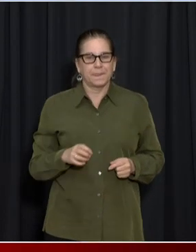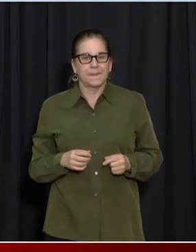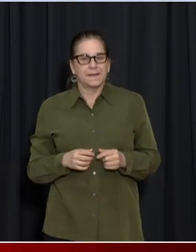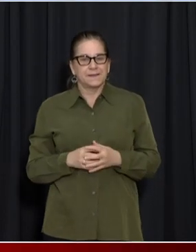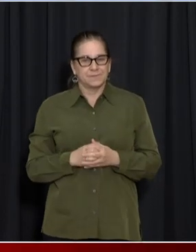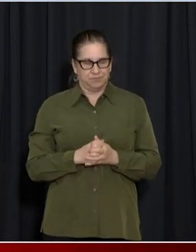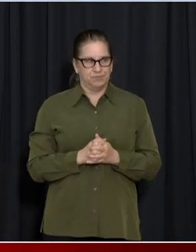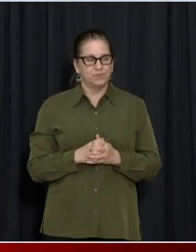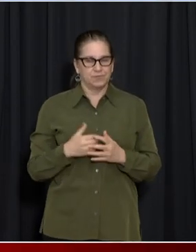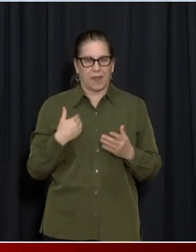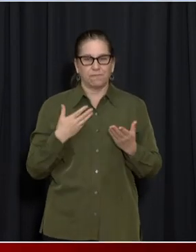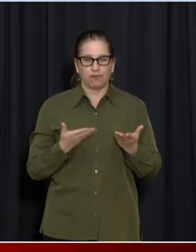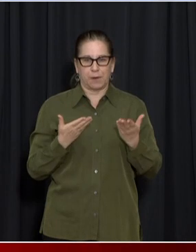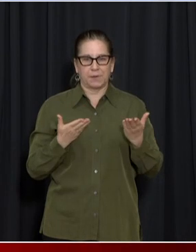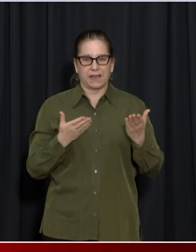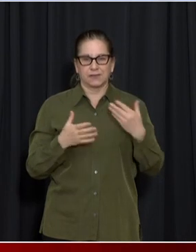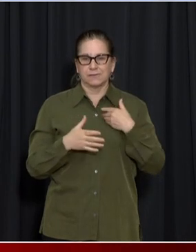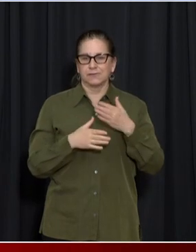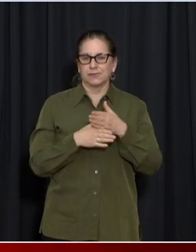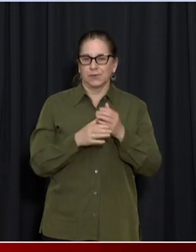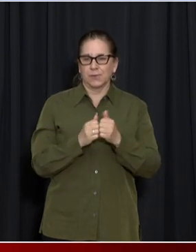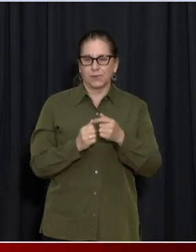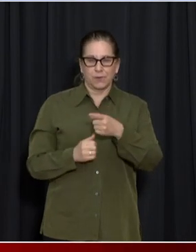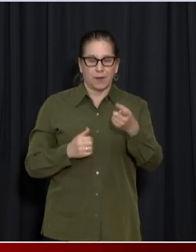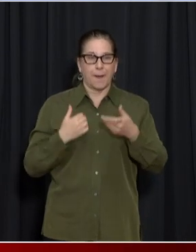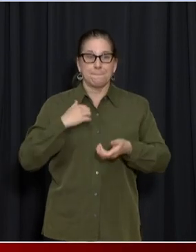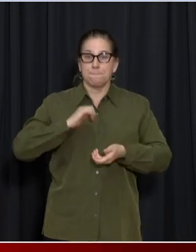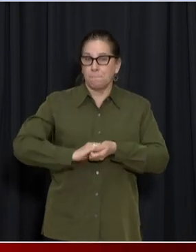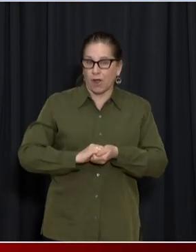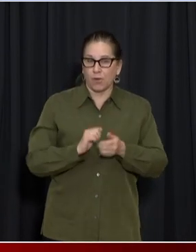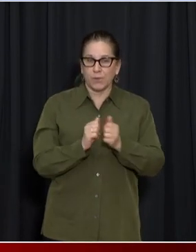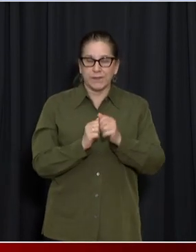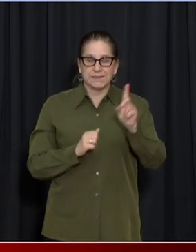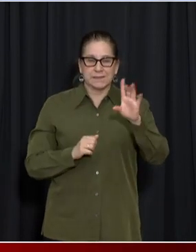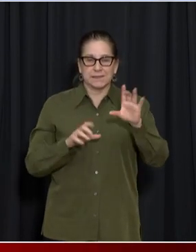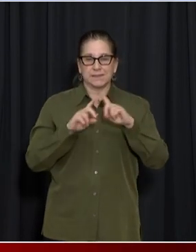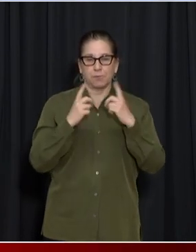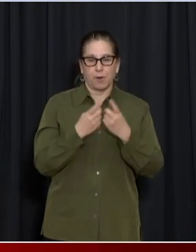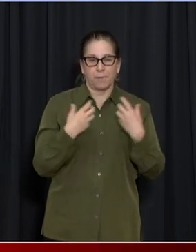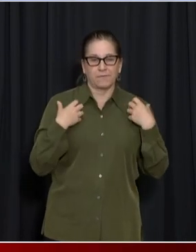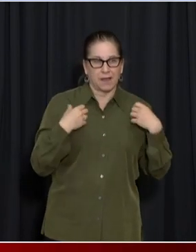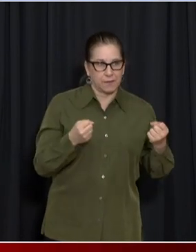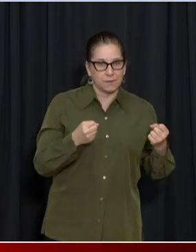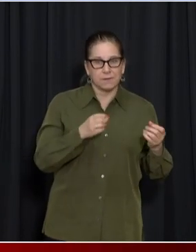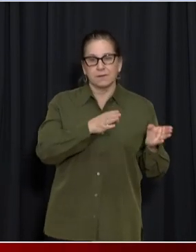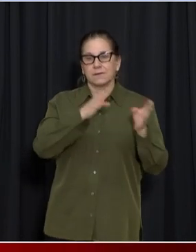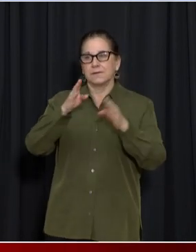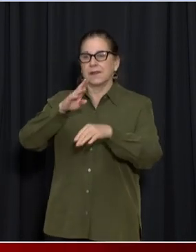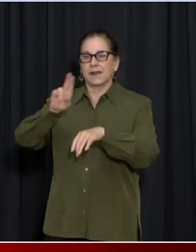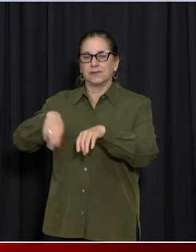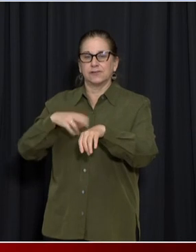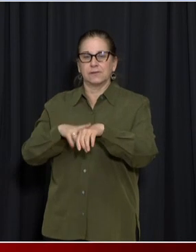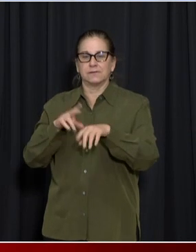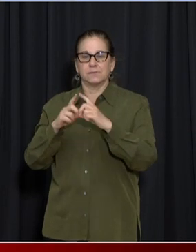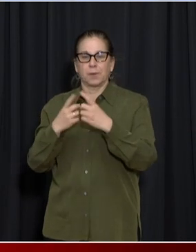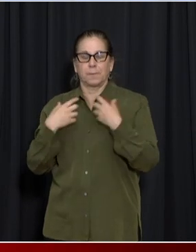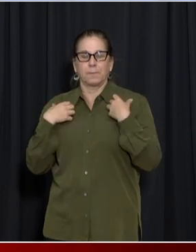with DC Health and national public health experts like Dr. Anthony Fauci and